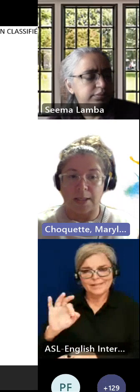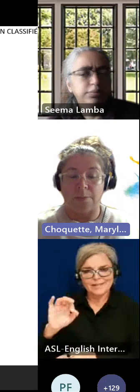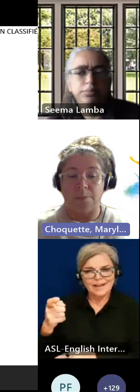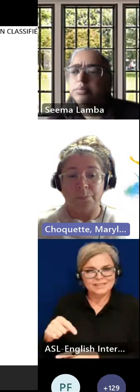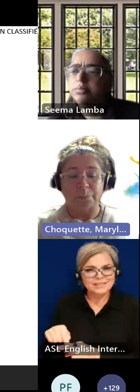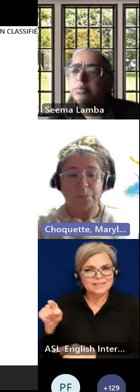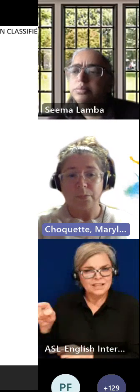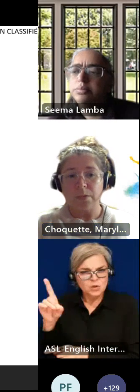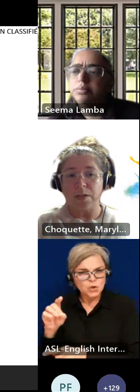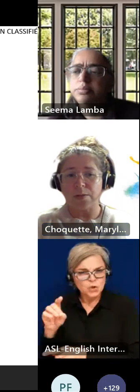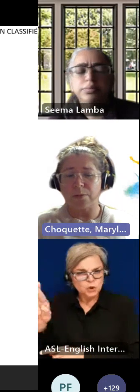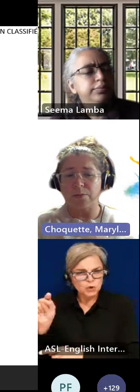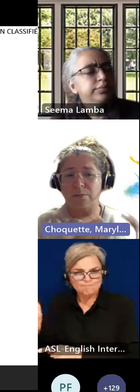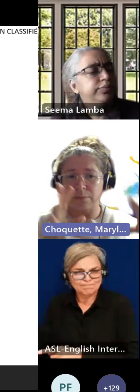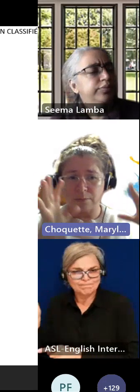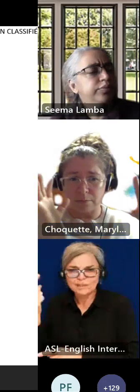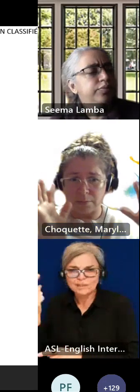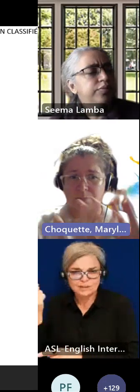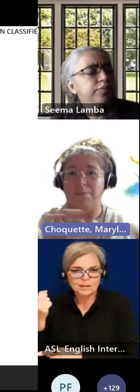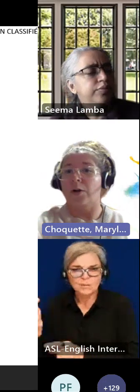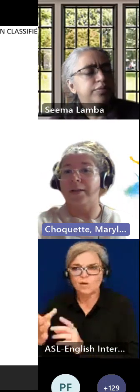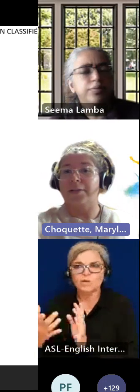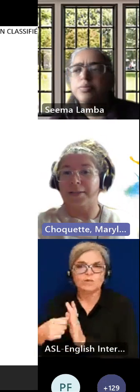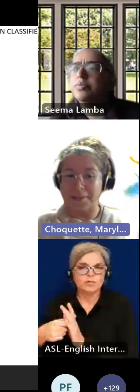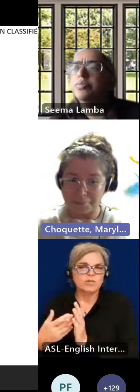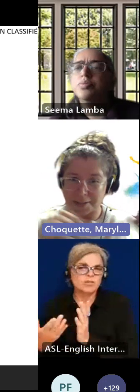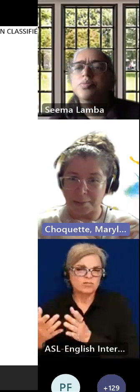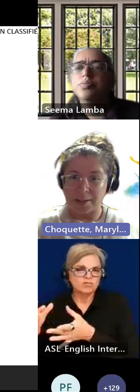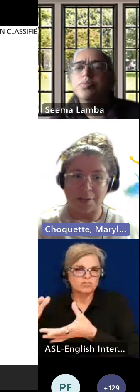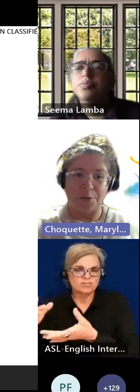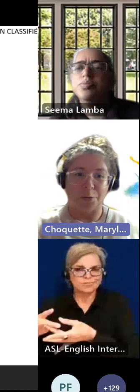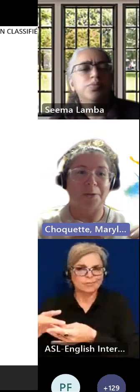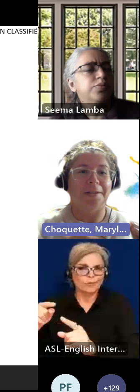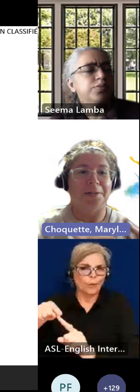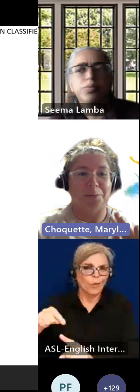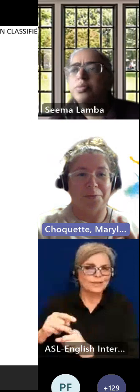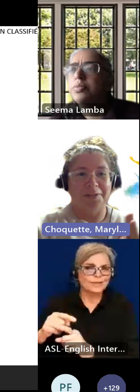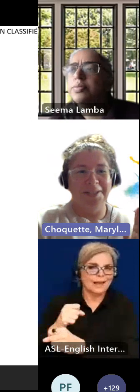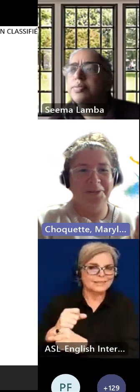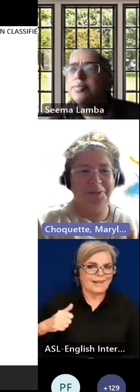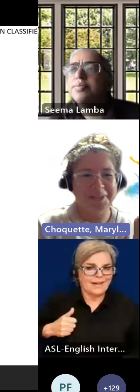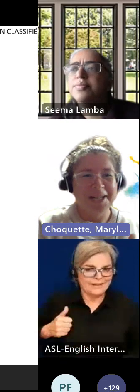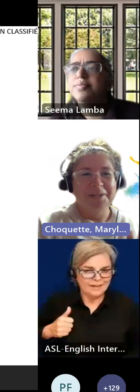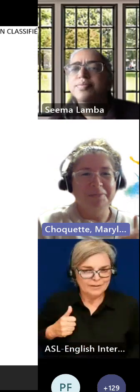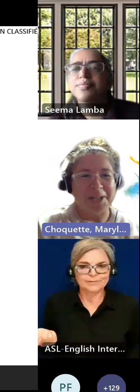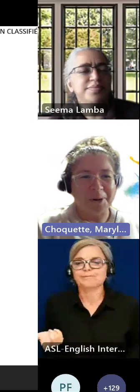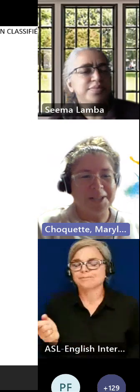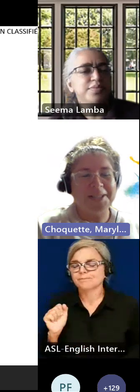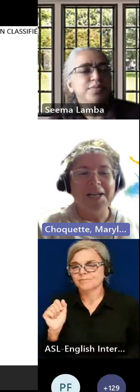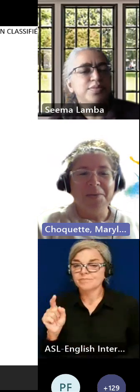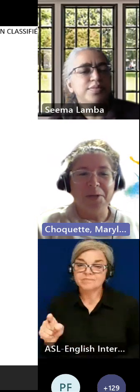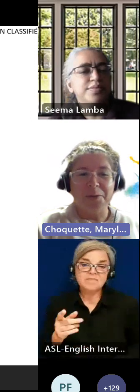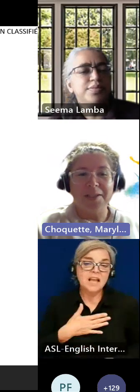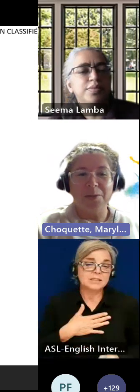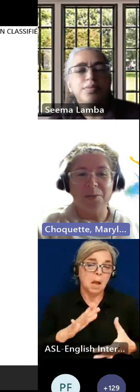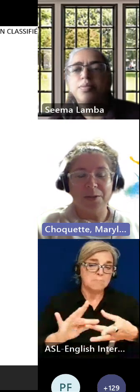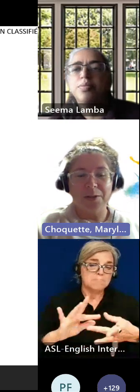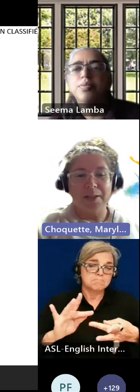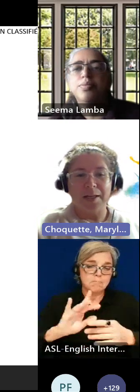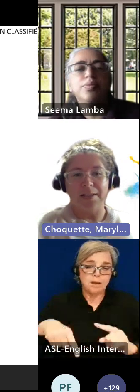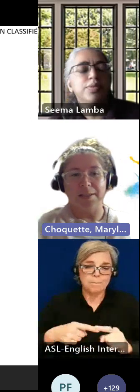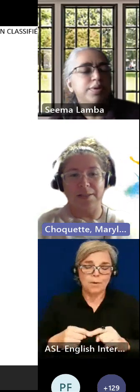from StatsCan. So all that to say, that's my editorial in terms of benchmarks. But